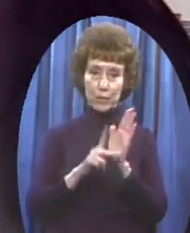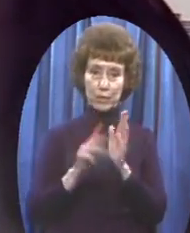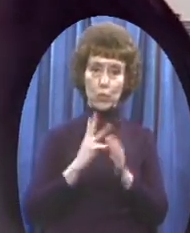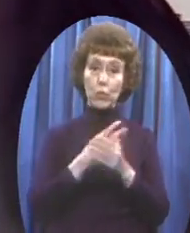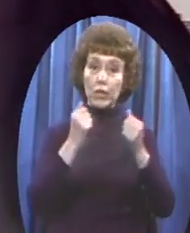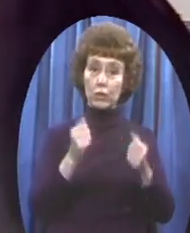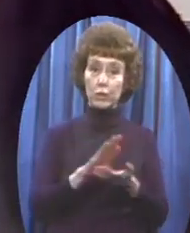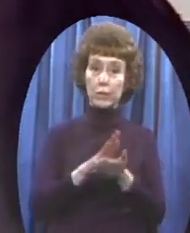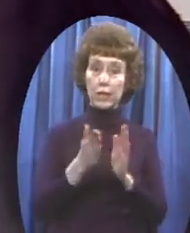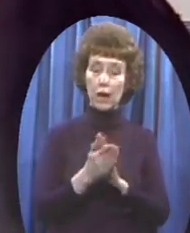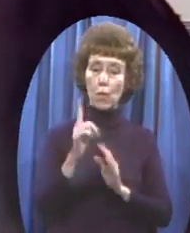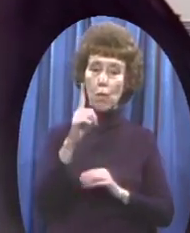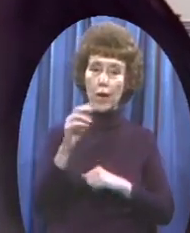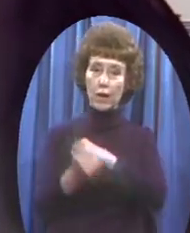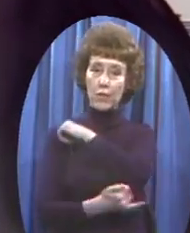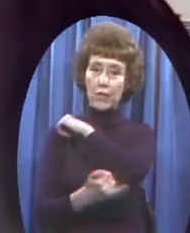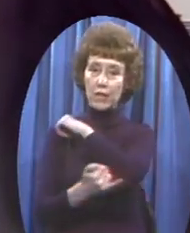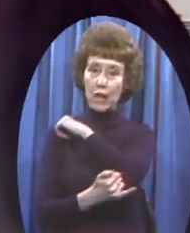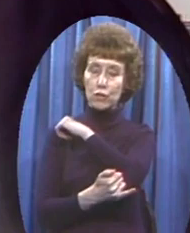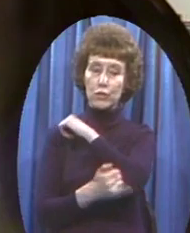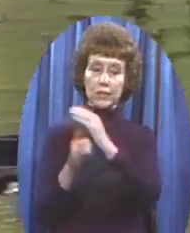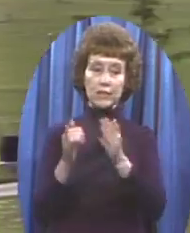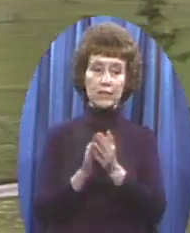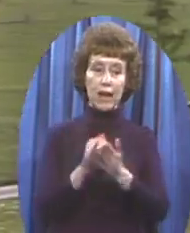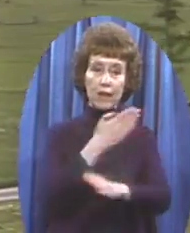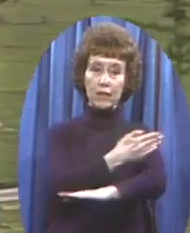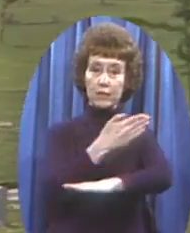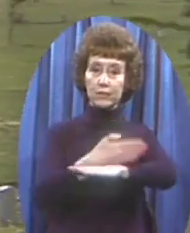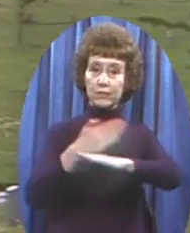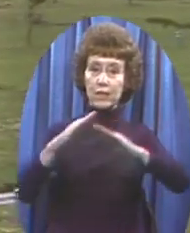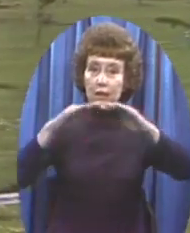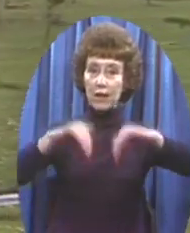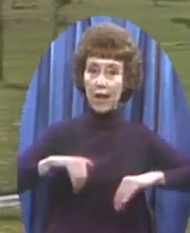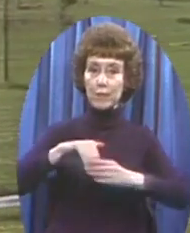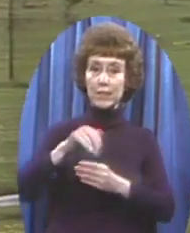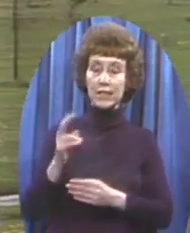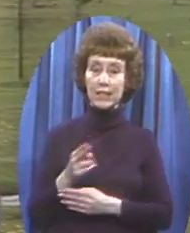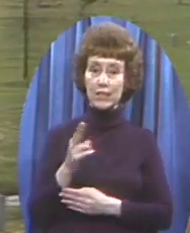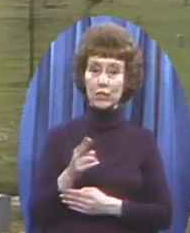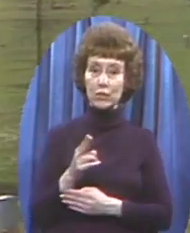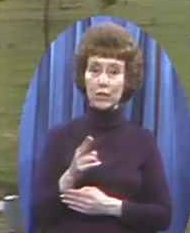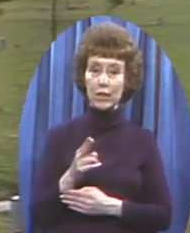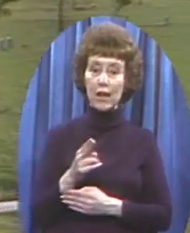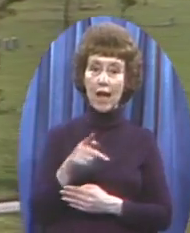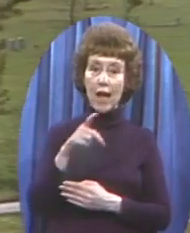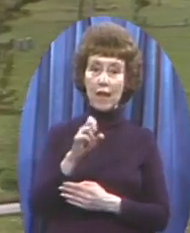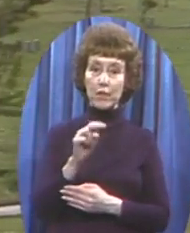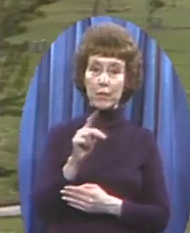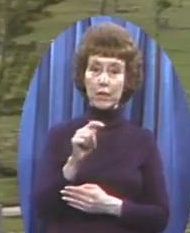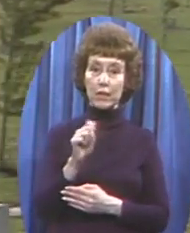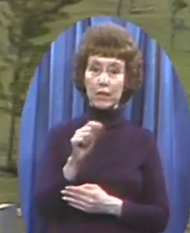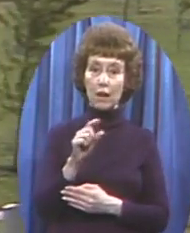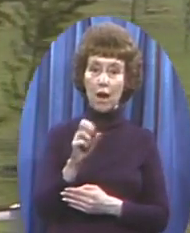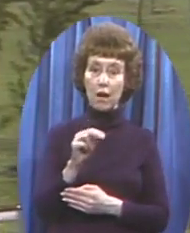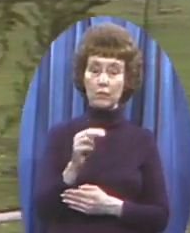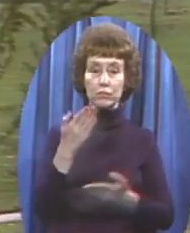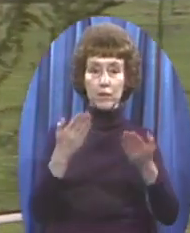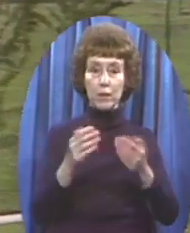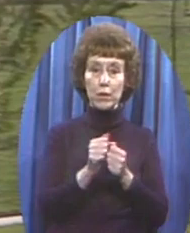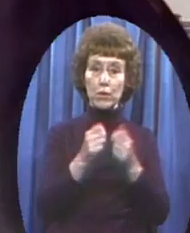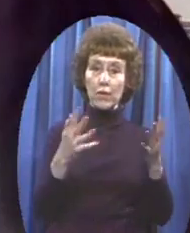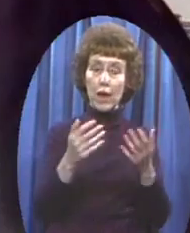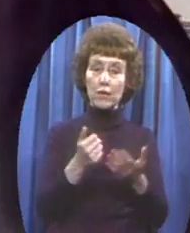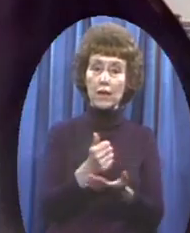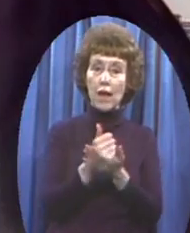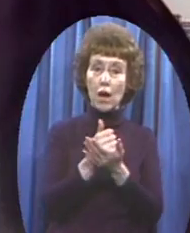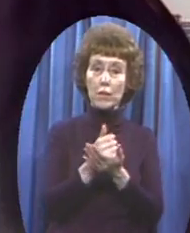strewn in history as part of the historical graveyard, and that building could be rendered helpless, not by virtue of its lack of physical